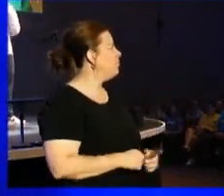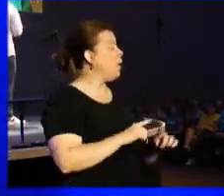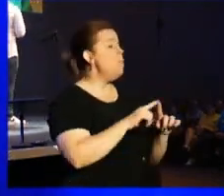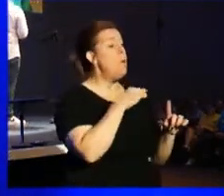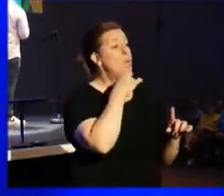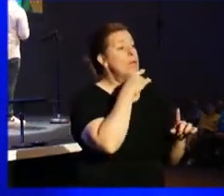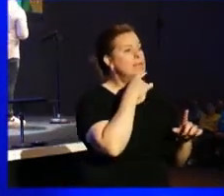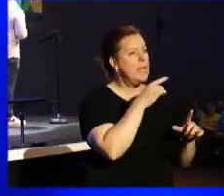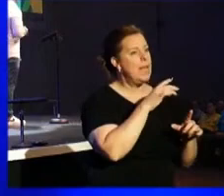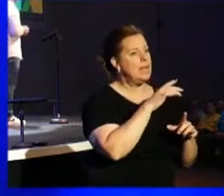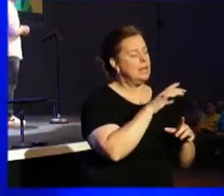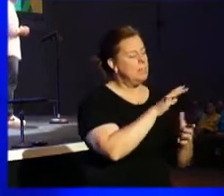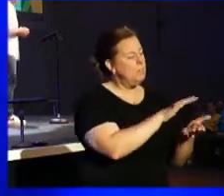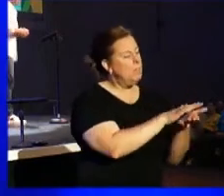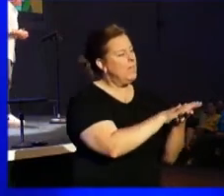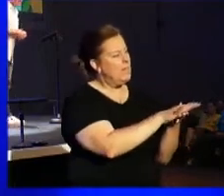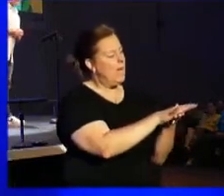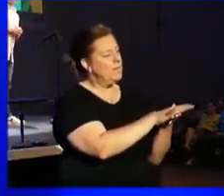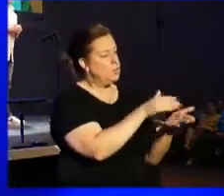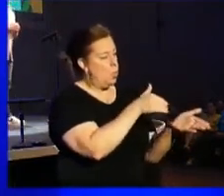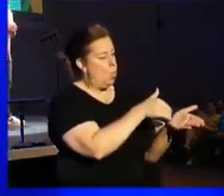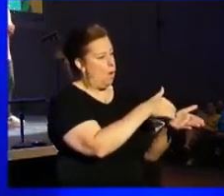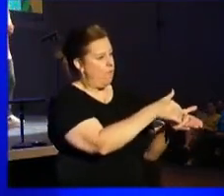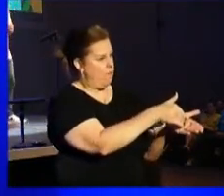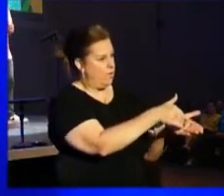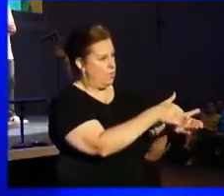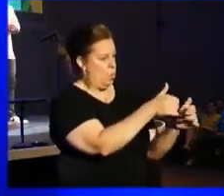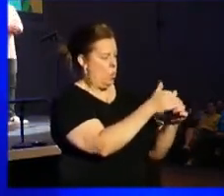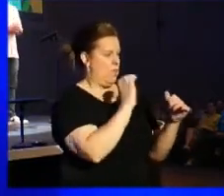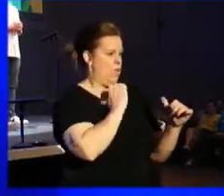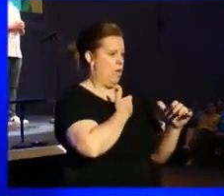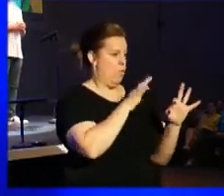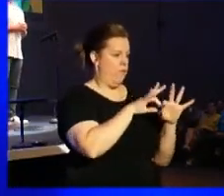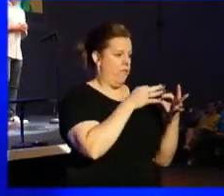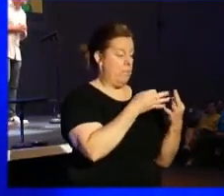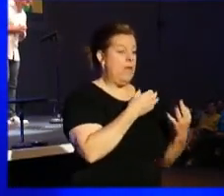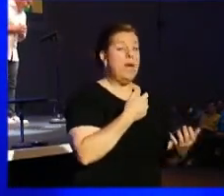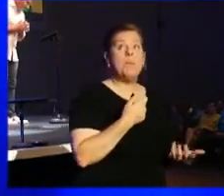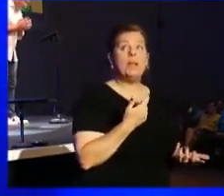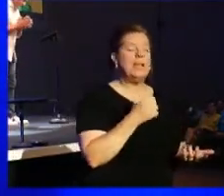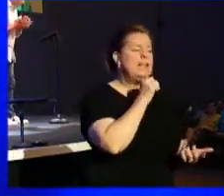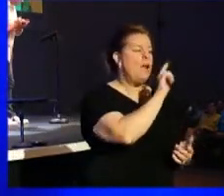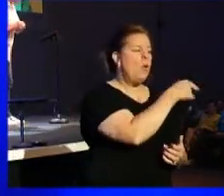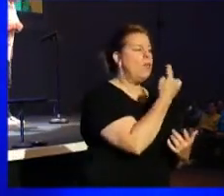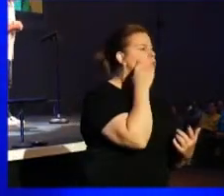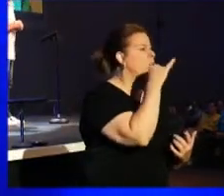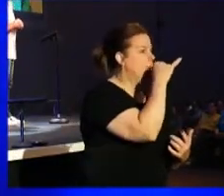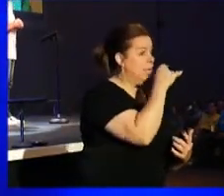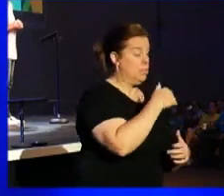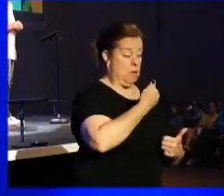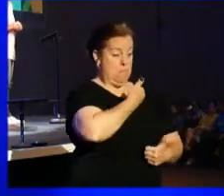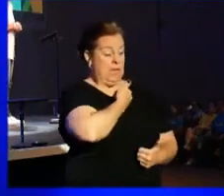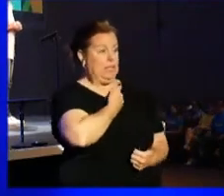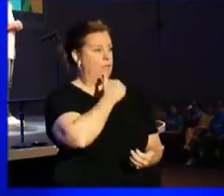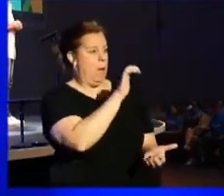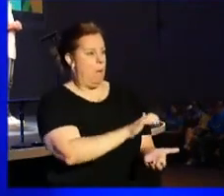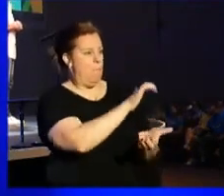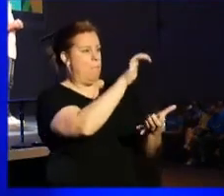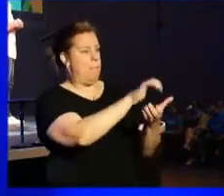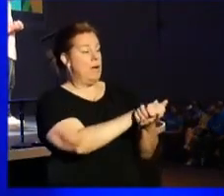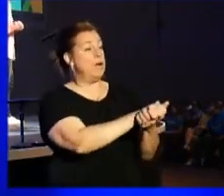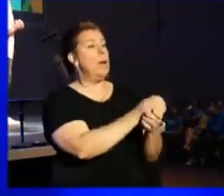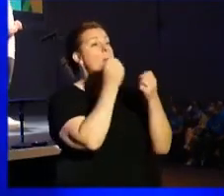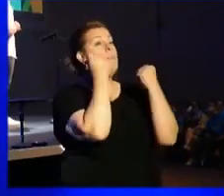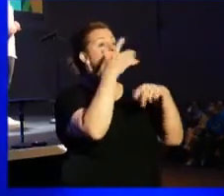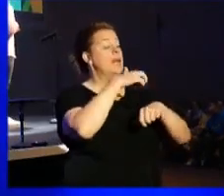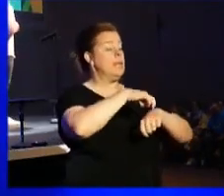a lot in our family. It's not just the kids. I'm married. And many times, my wife will tell